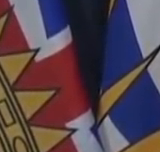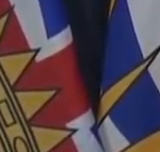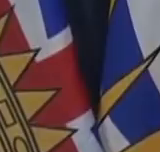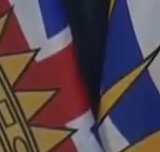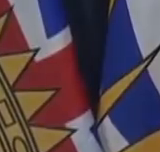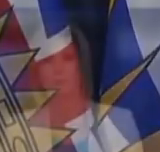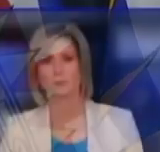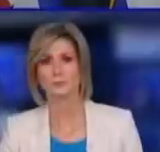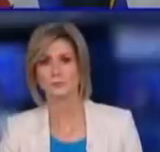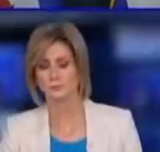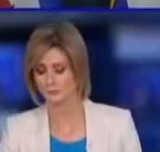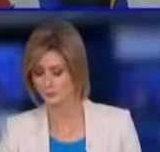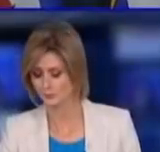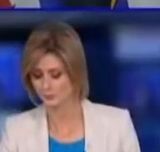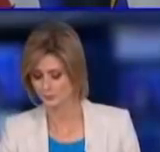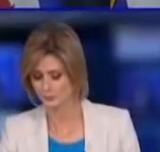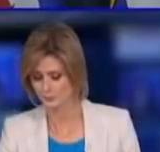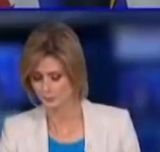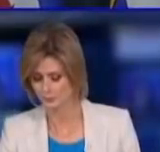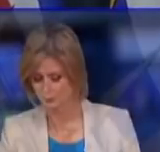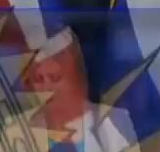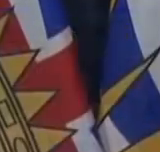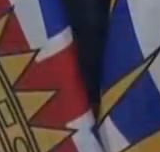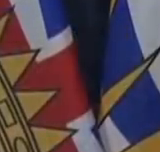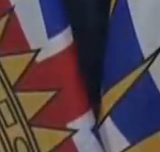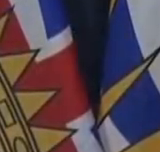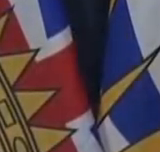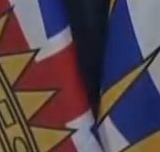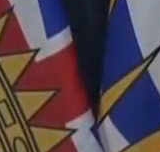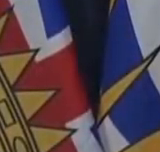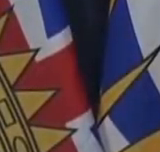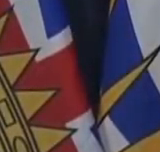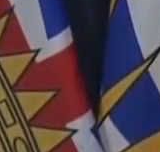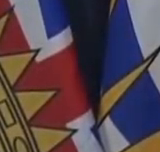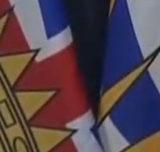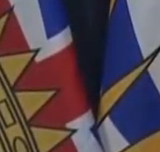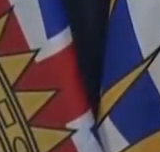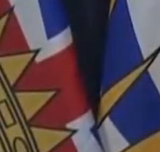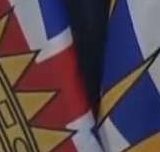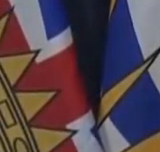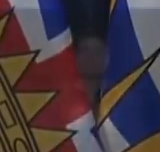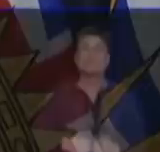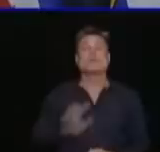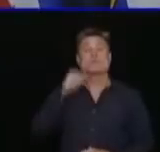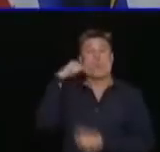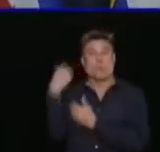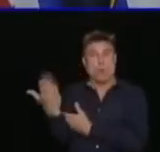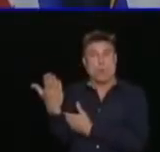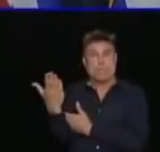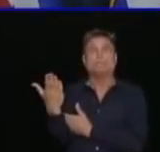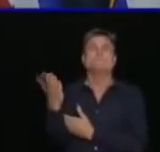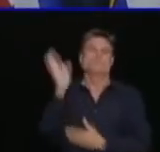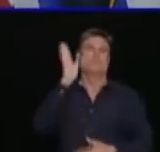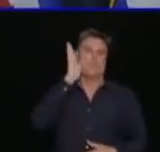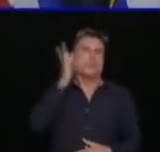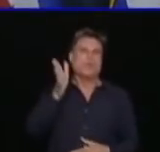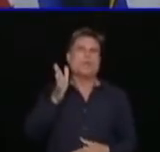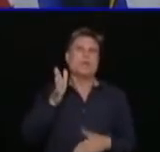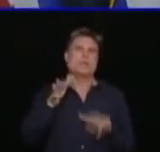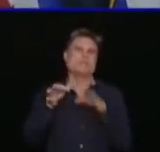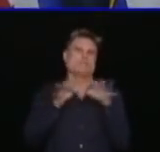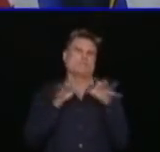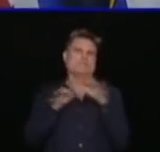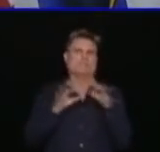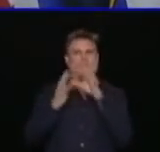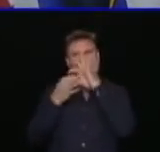morning, I'll be doing a briefing on the first month of our surgical renewal plan with Michael Marchbank. Tomorrow at 3 o'clock,